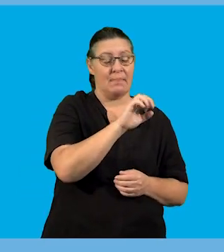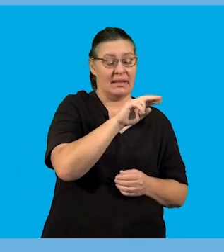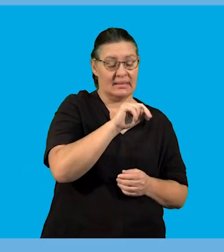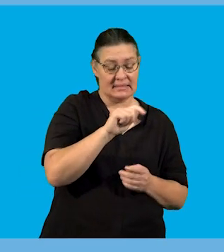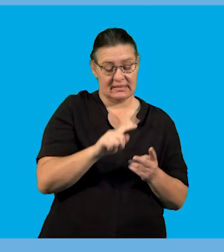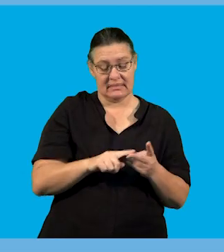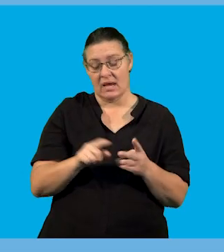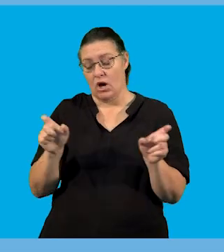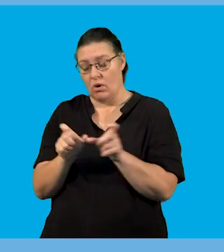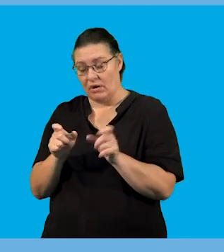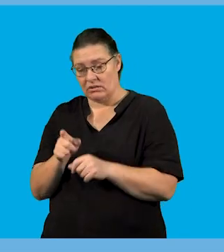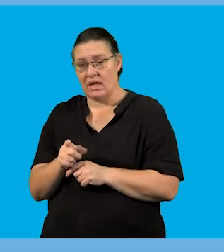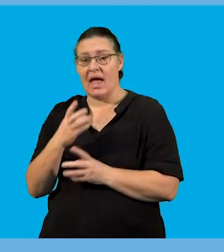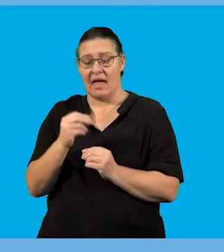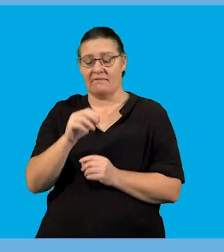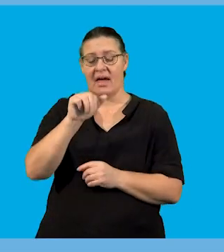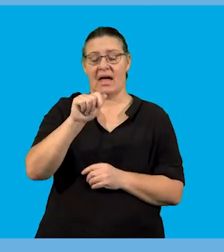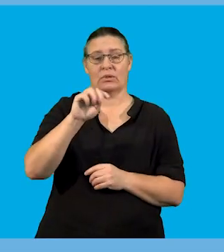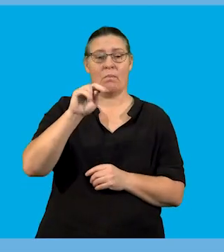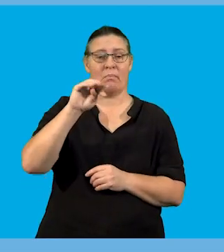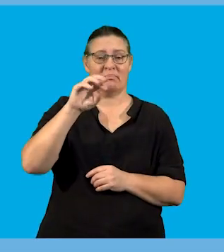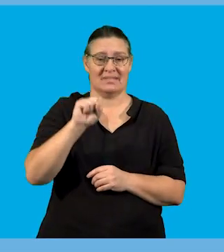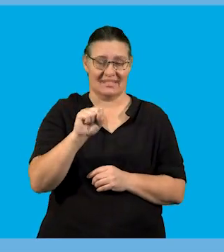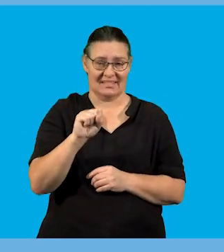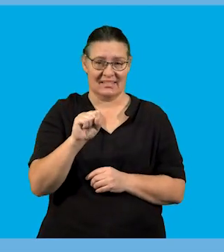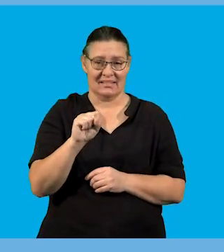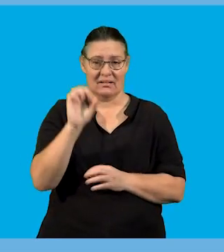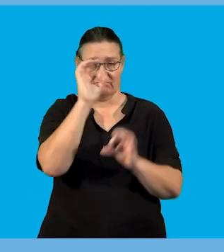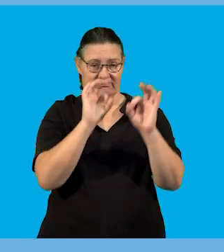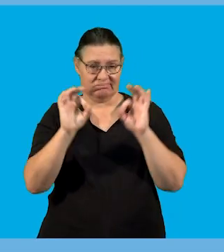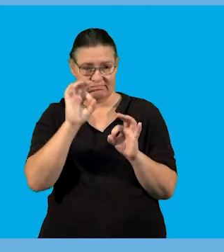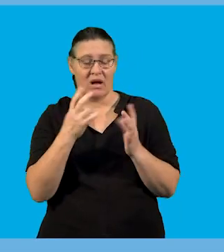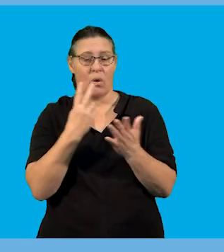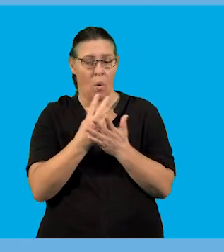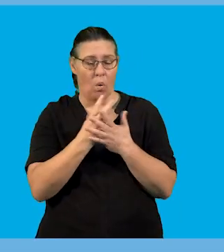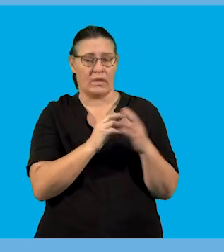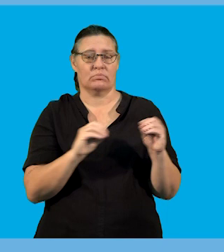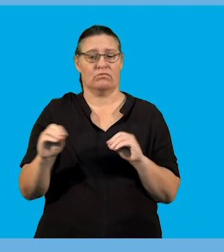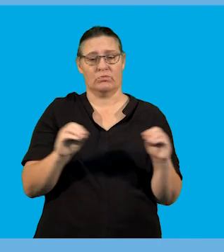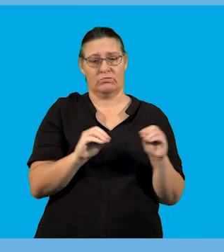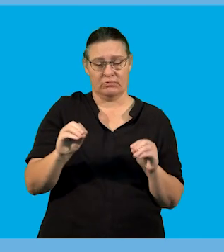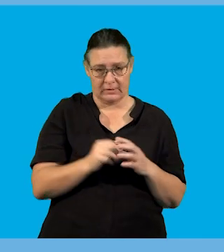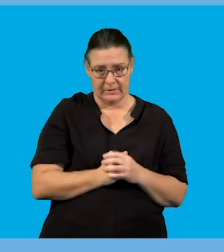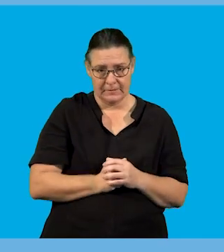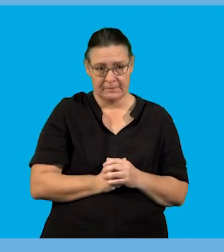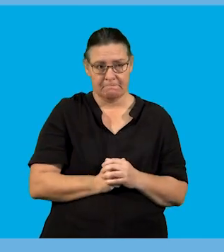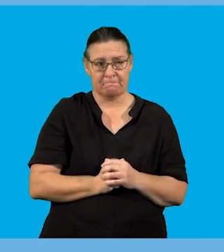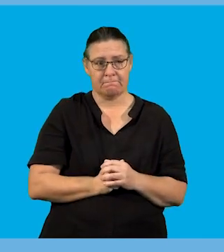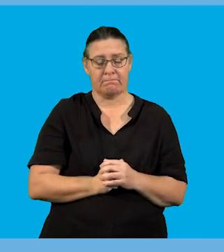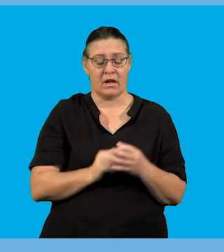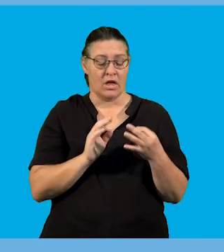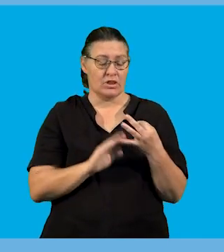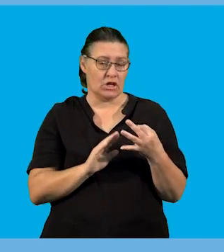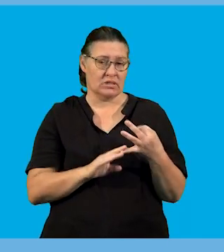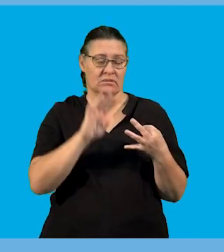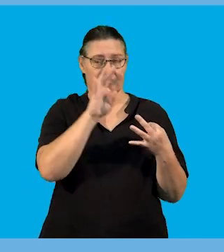compounds are made up of atoms, and those atoms are always in constant motion. Thirdly, a